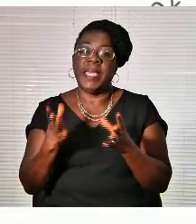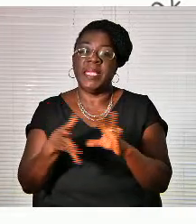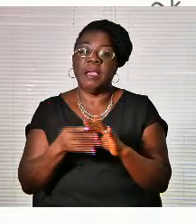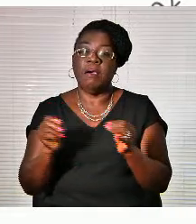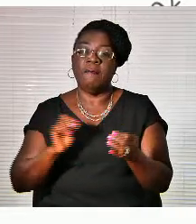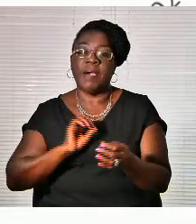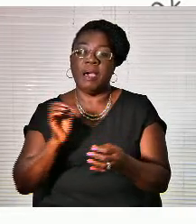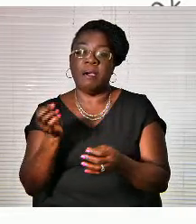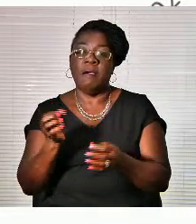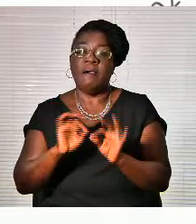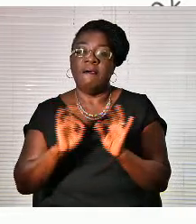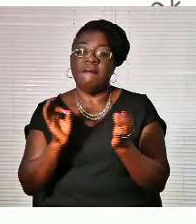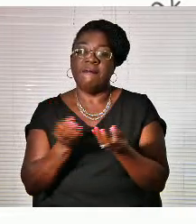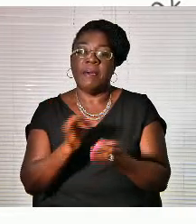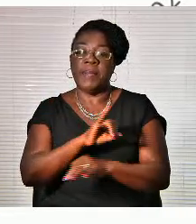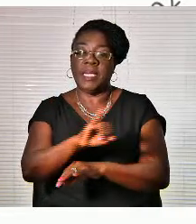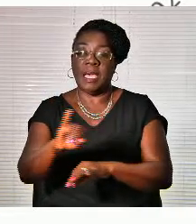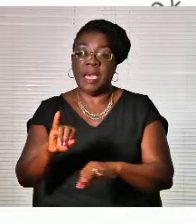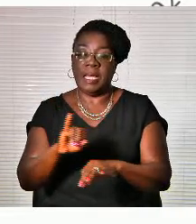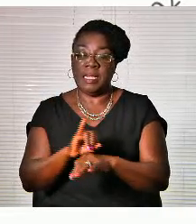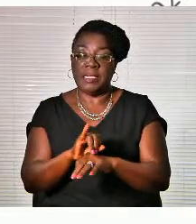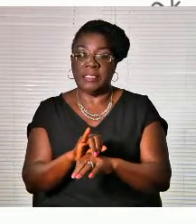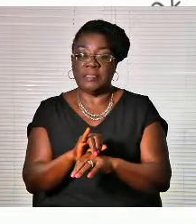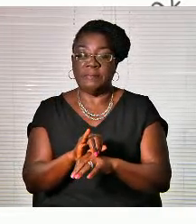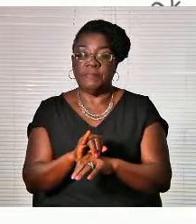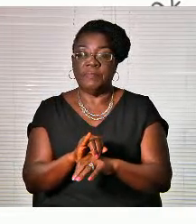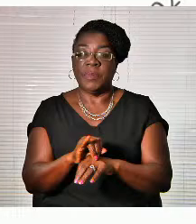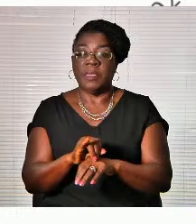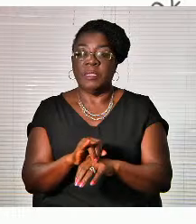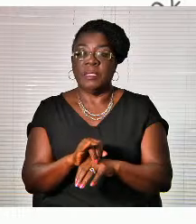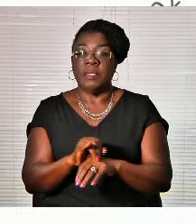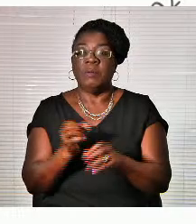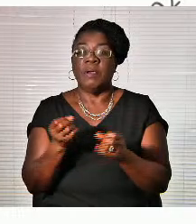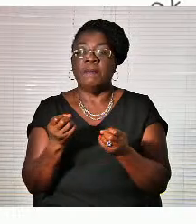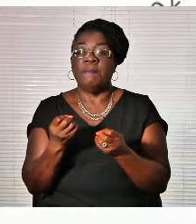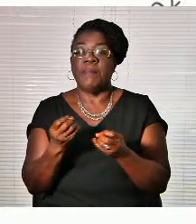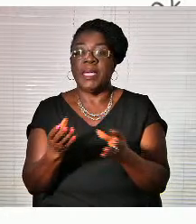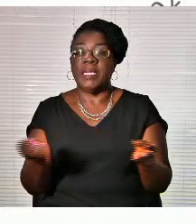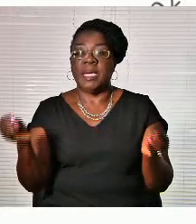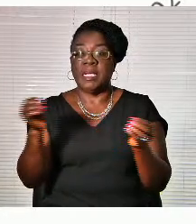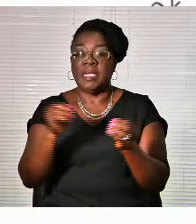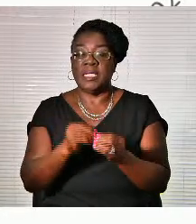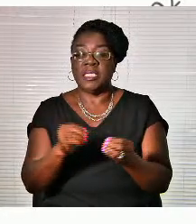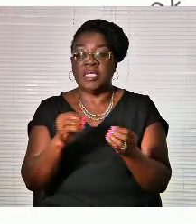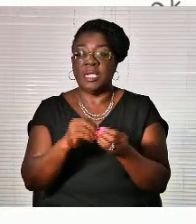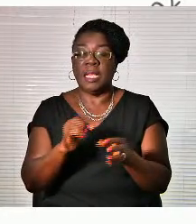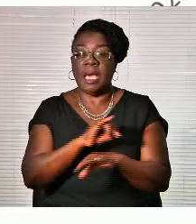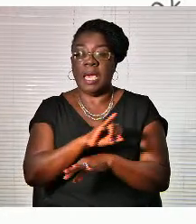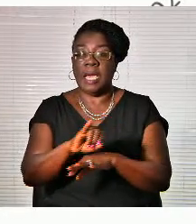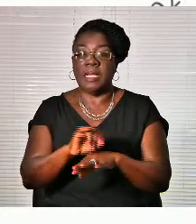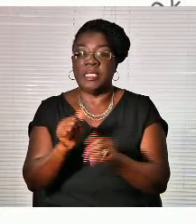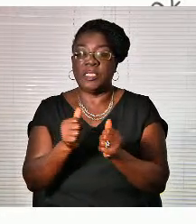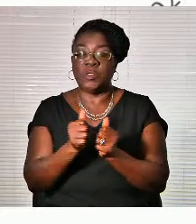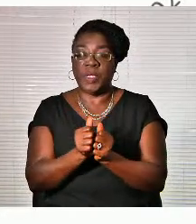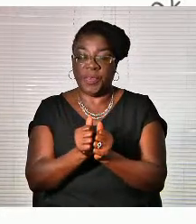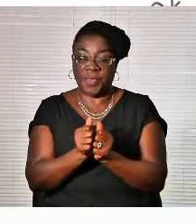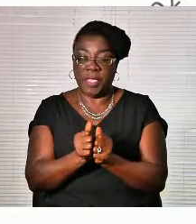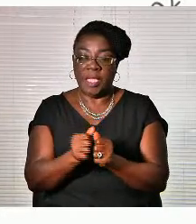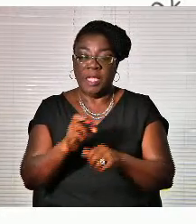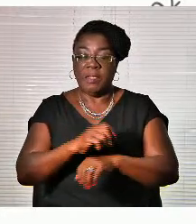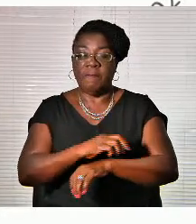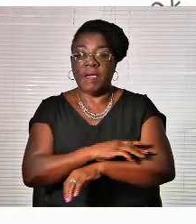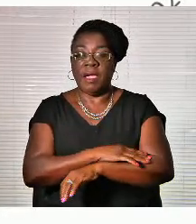not go into the specifics of each island, but we have many additional islands affected, and we have